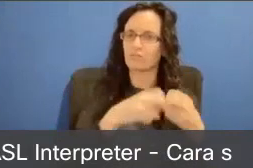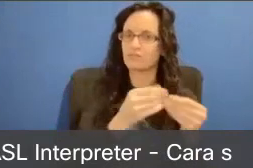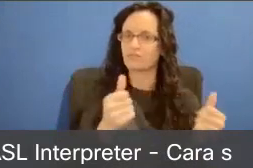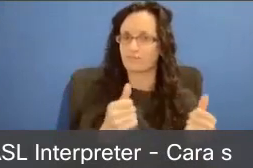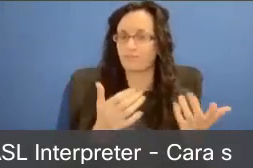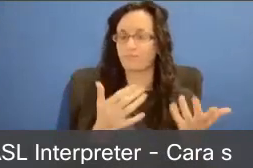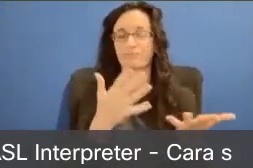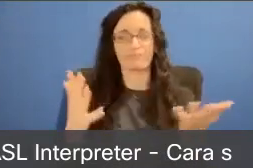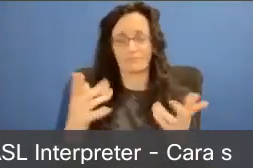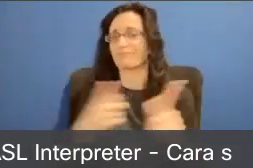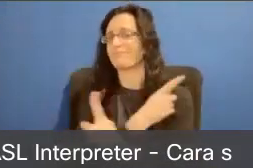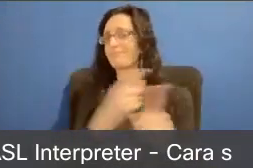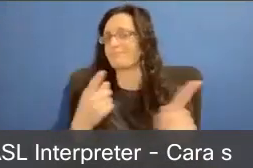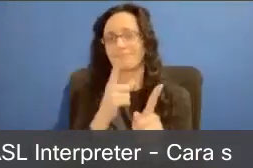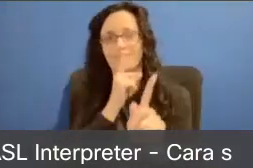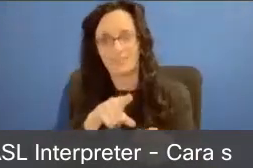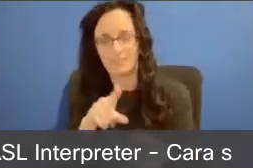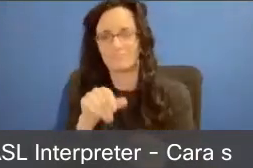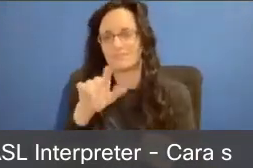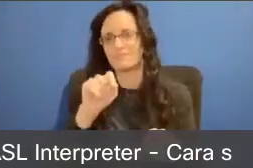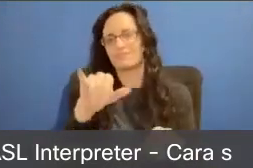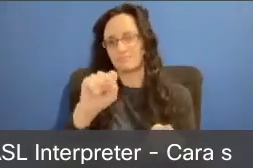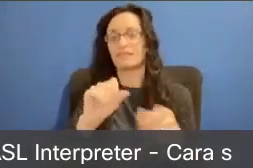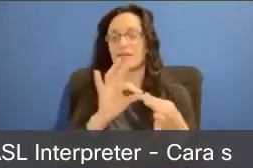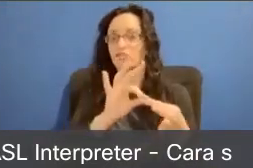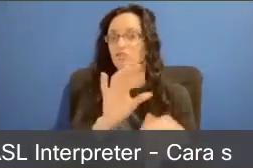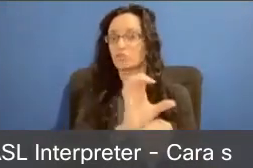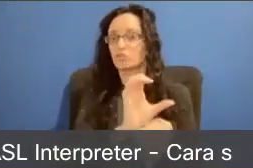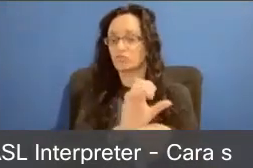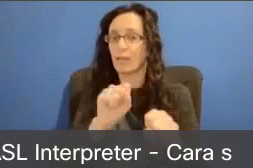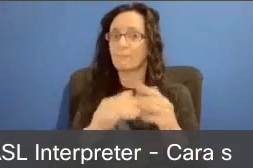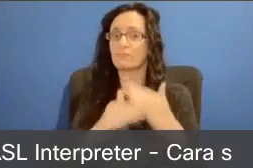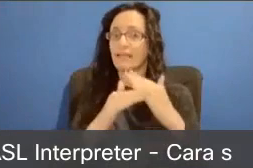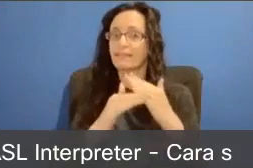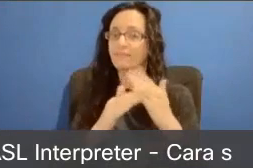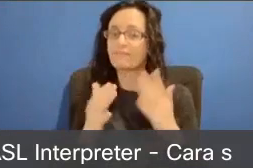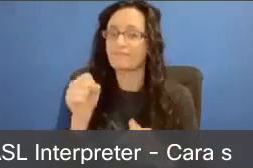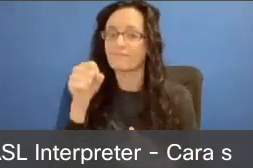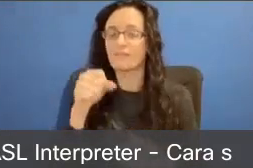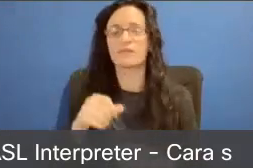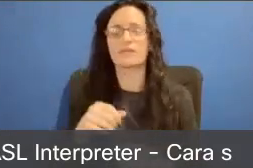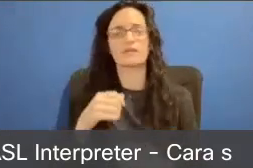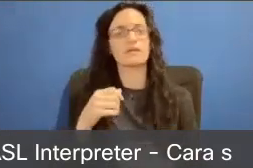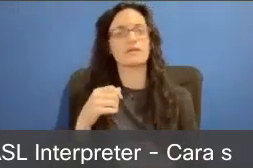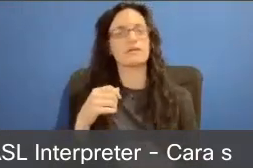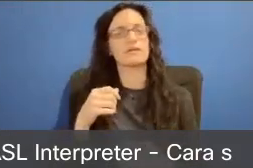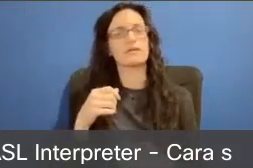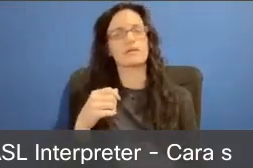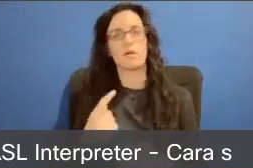long answer to your question. Yes, connections to church can be protected. Now, I think one of the most important things I've ever learned, I think,